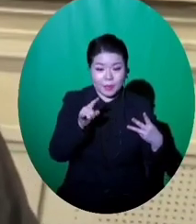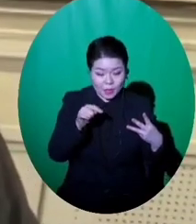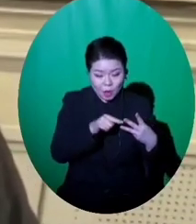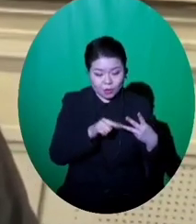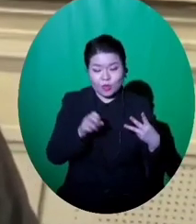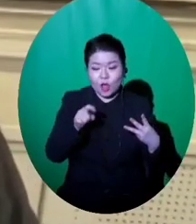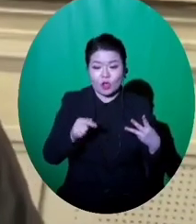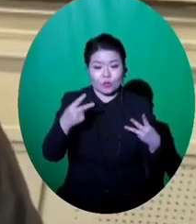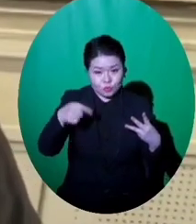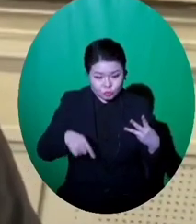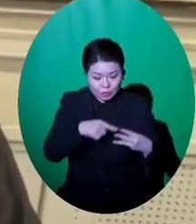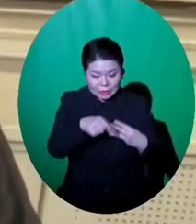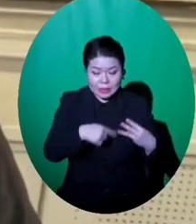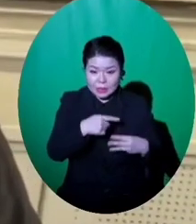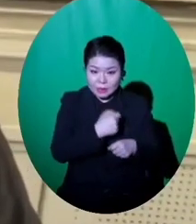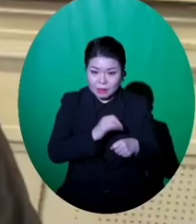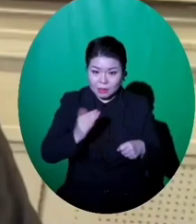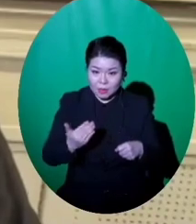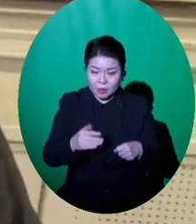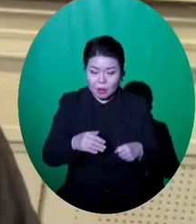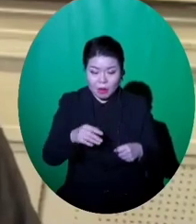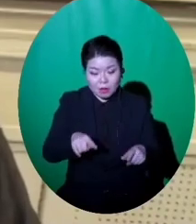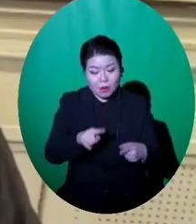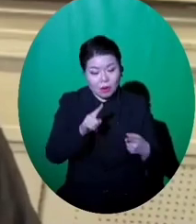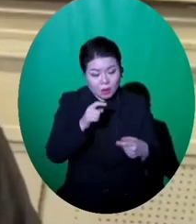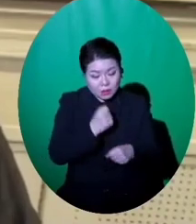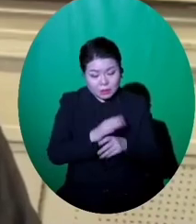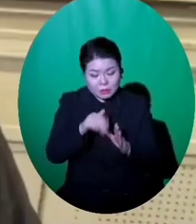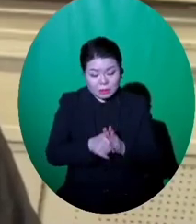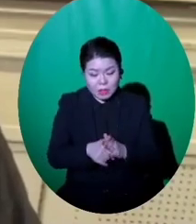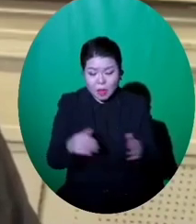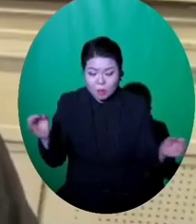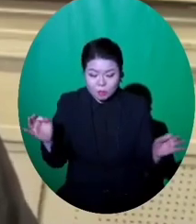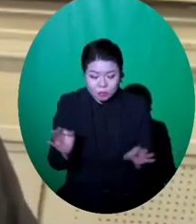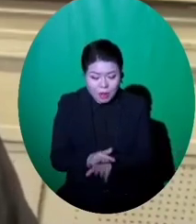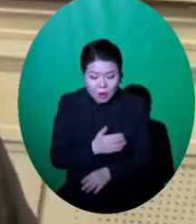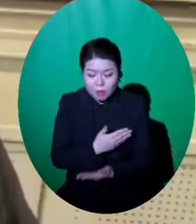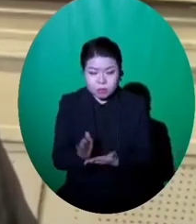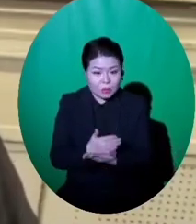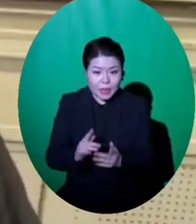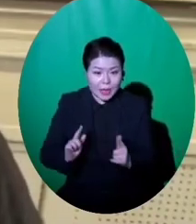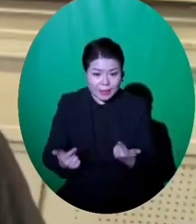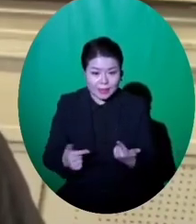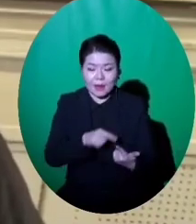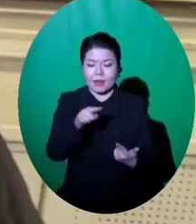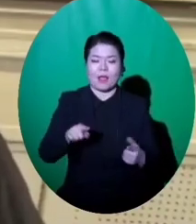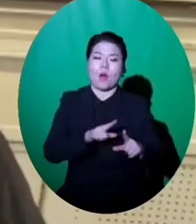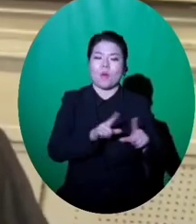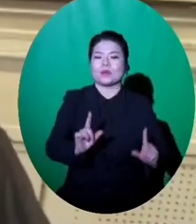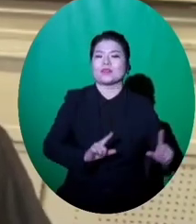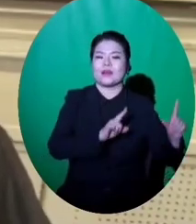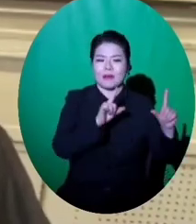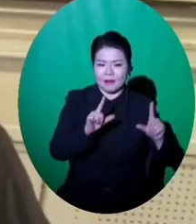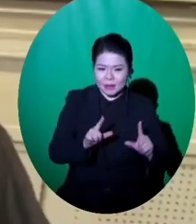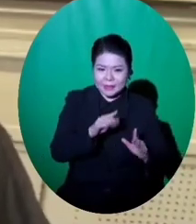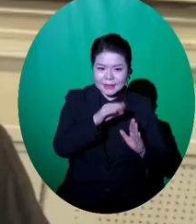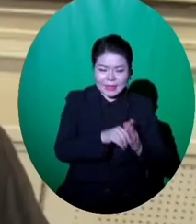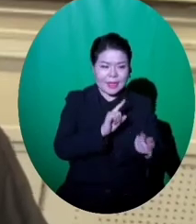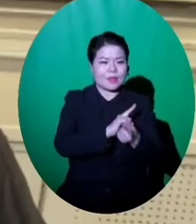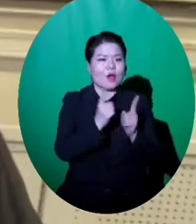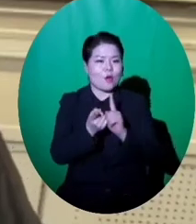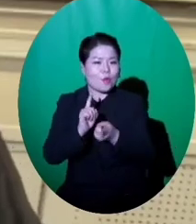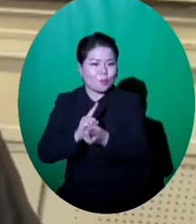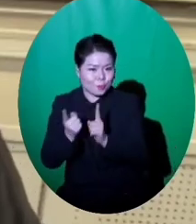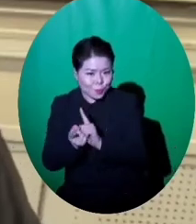is what we do every day, which is take care, figure out how to make things work. And so thinking